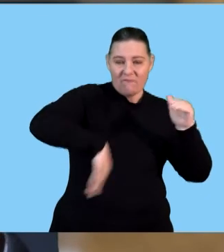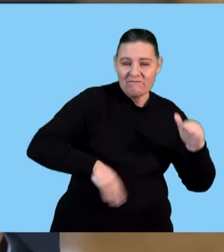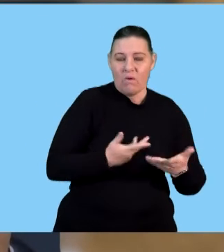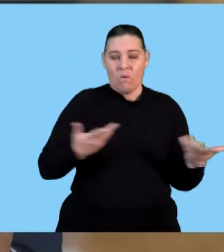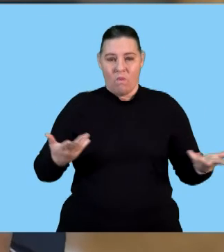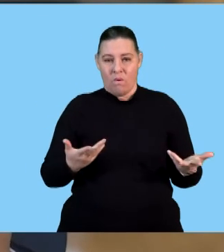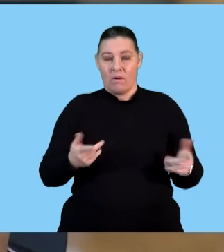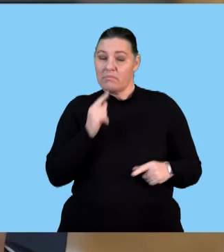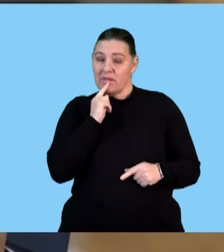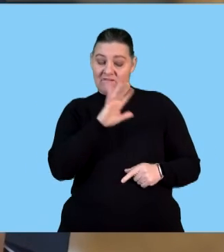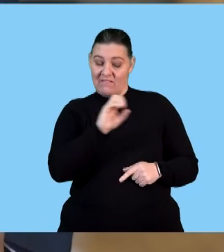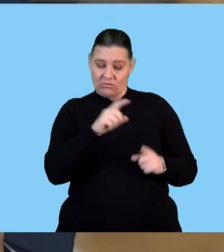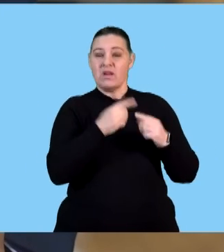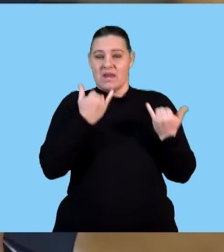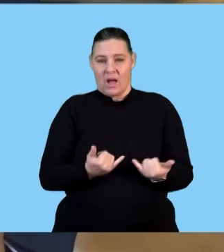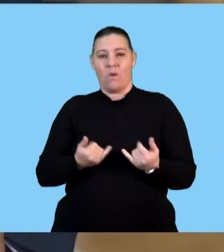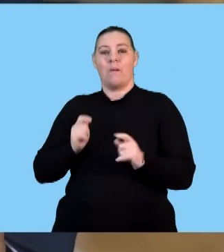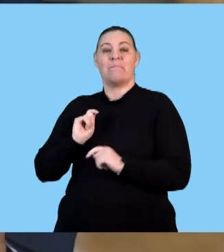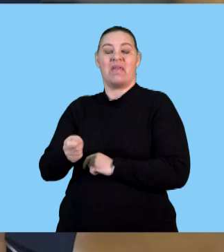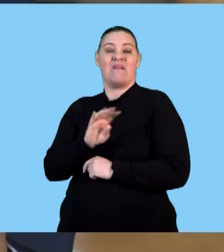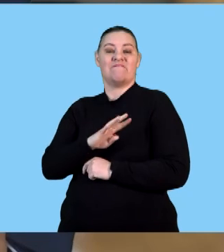400 bucks, I think that's worth it.